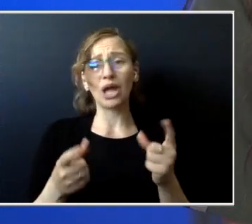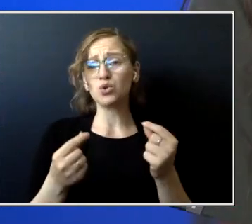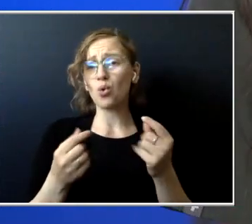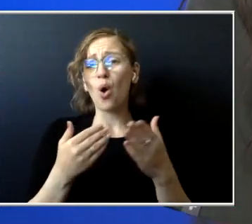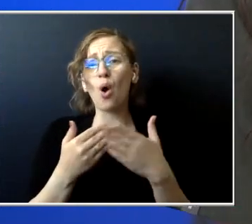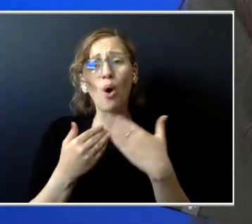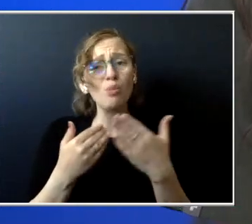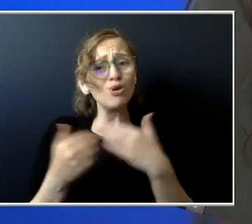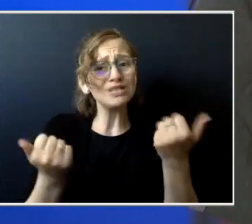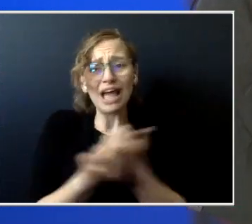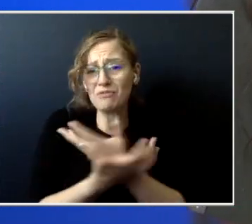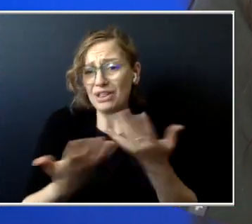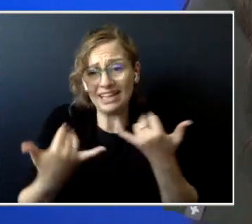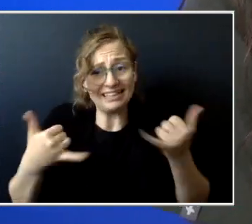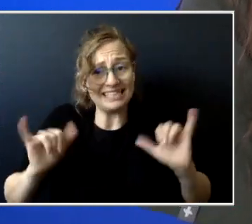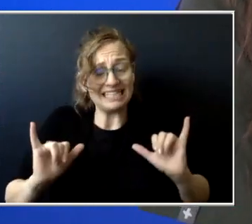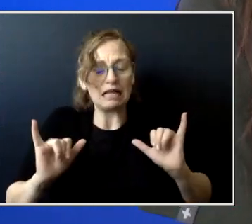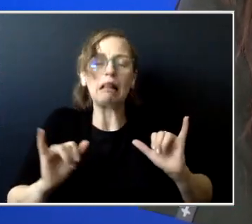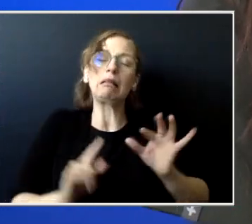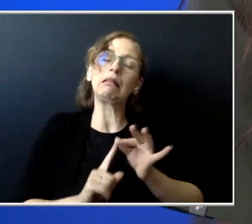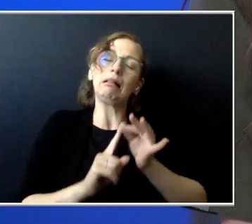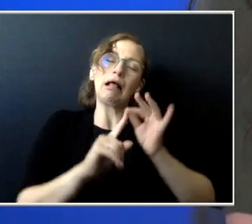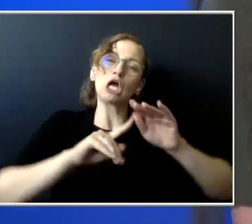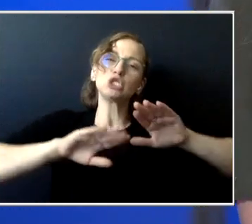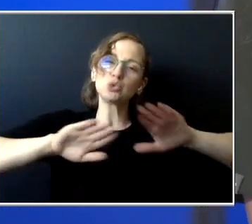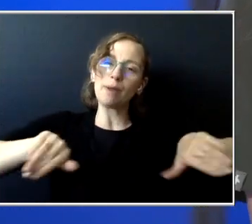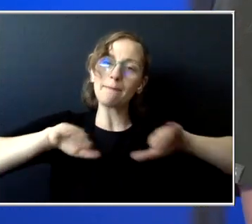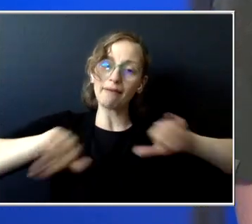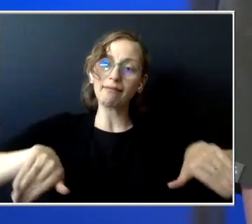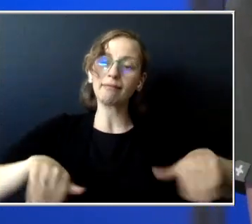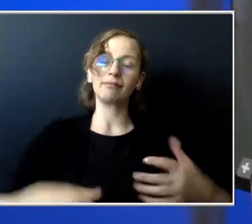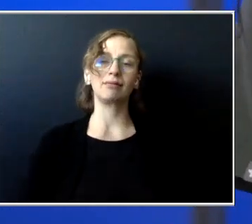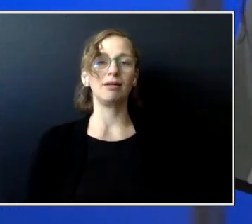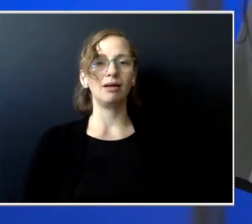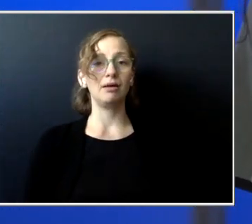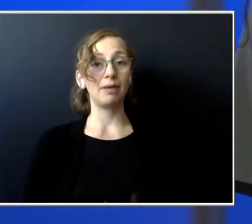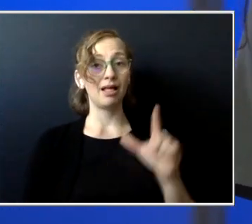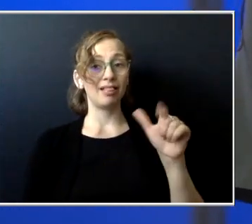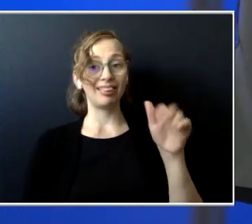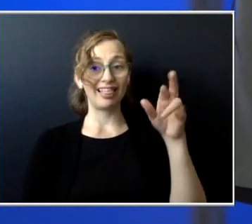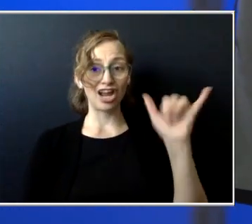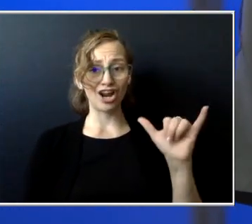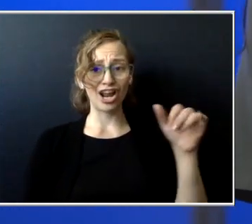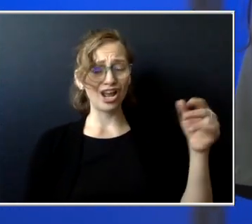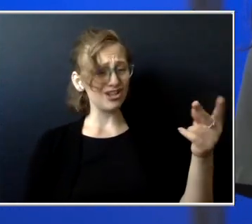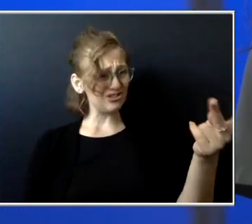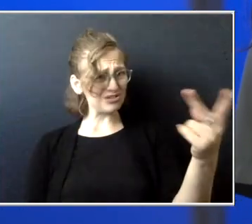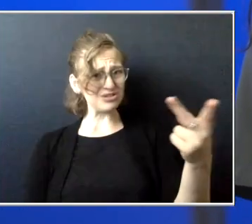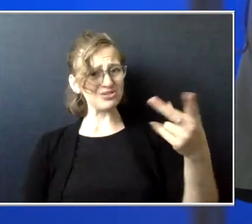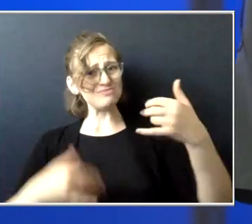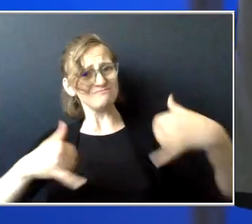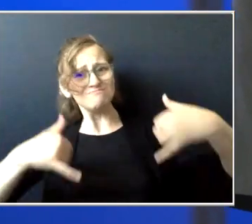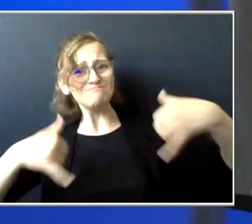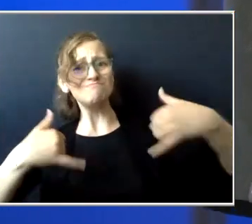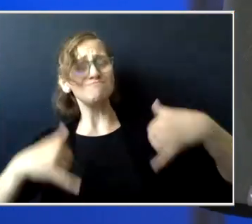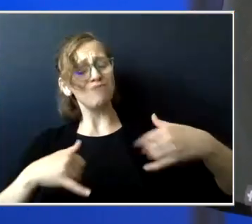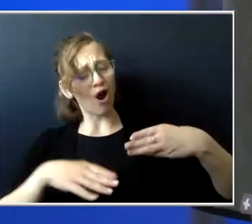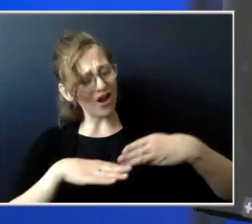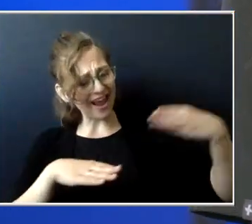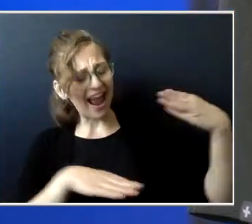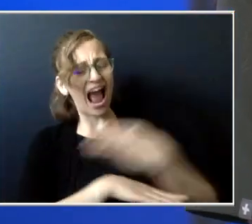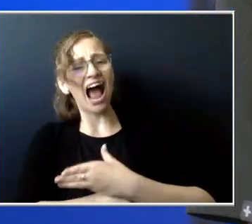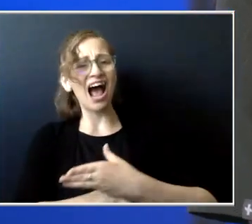know, like Larry, I mean, you guys were partying after the Chiefs Super Bowl and still came to clinic the next day. Like you go